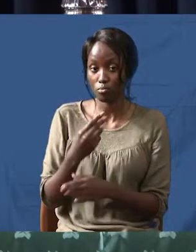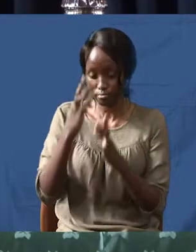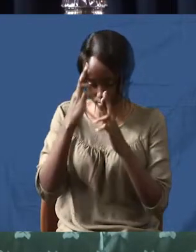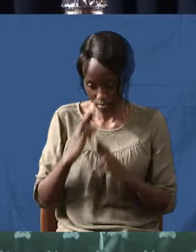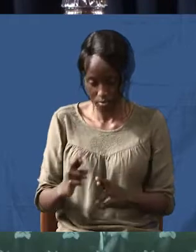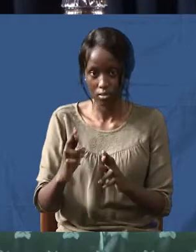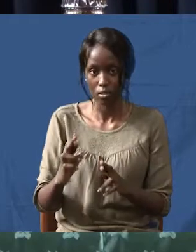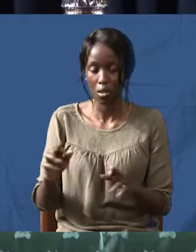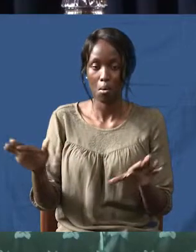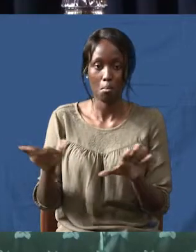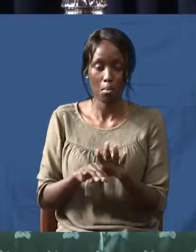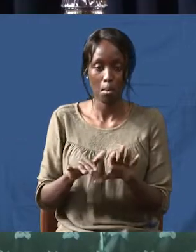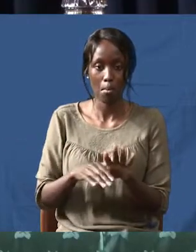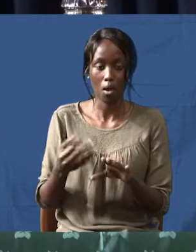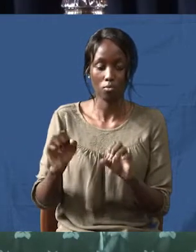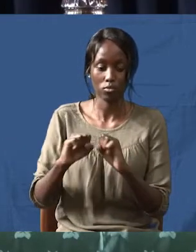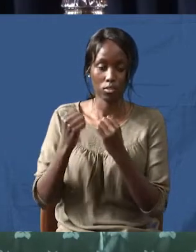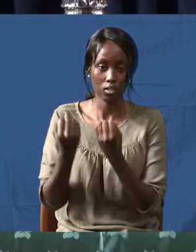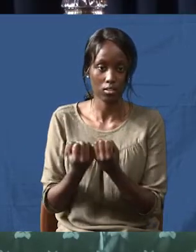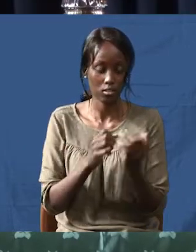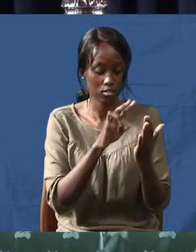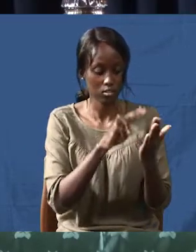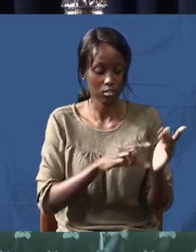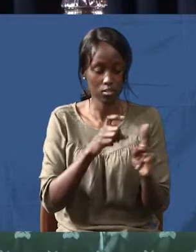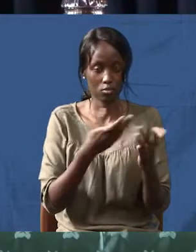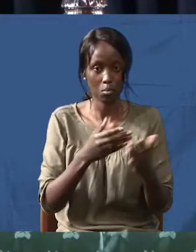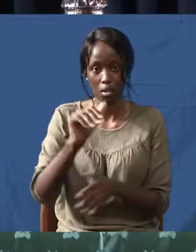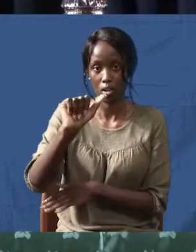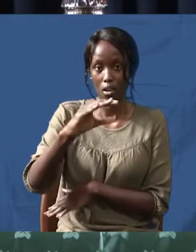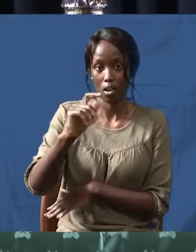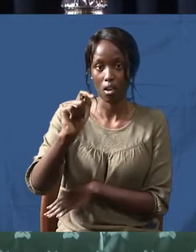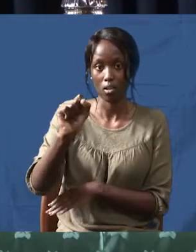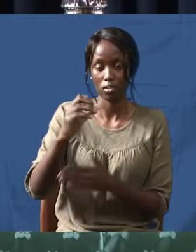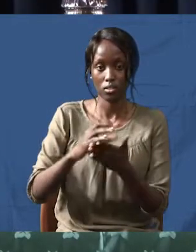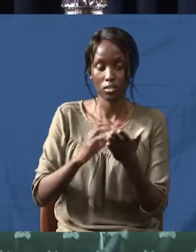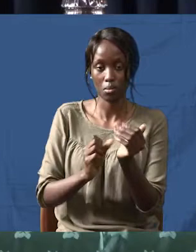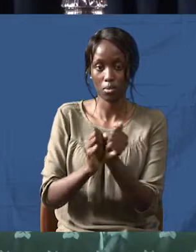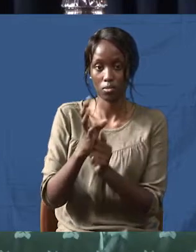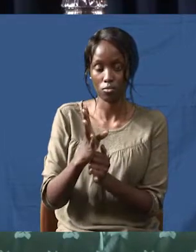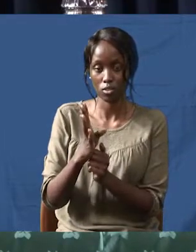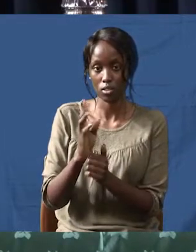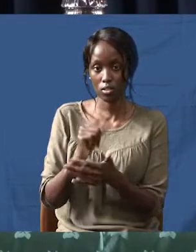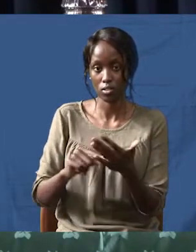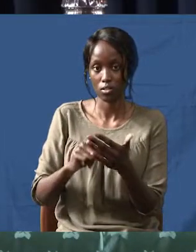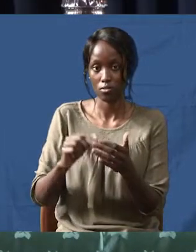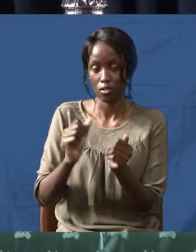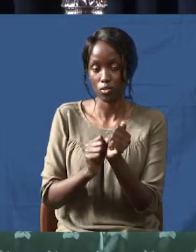of the society then. And this can be found in Acts chapter 14,